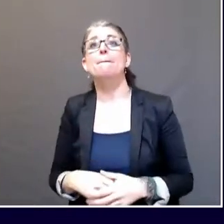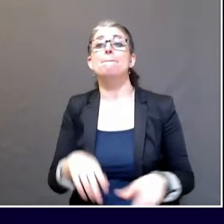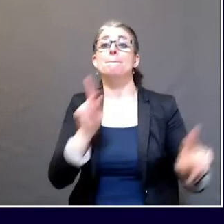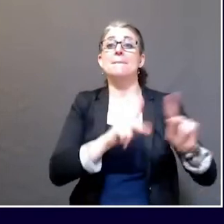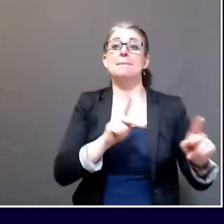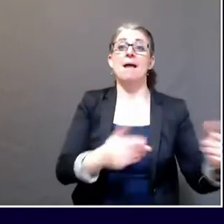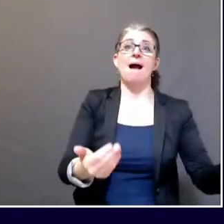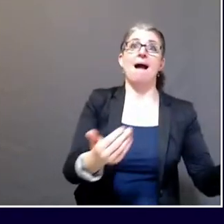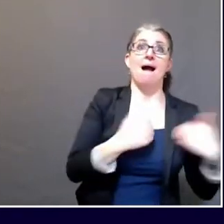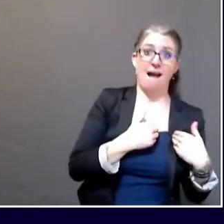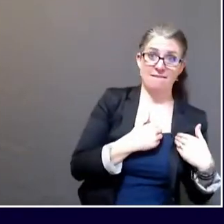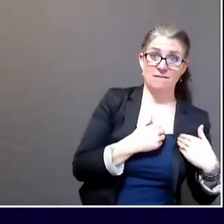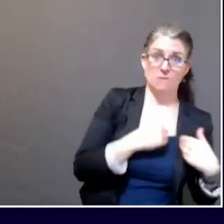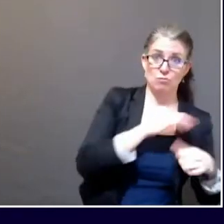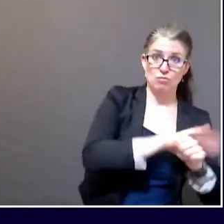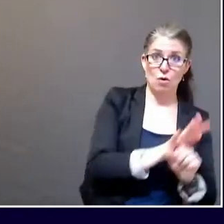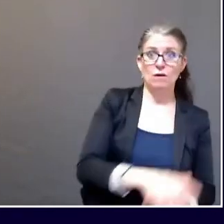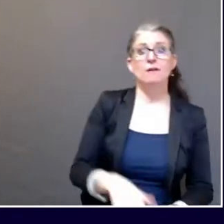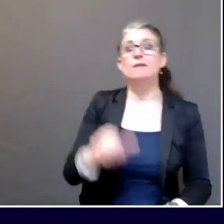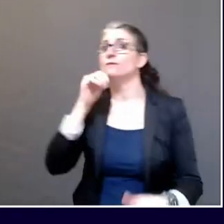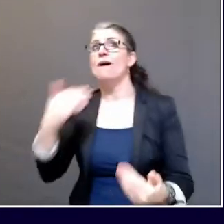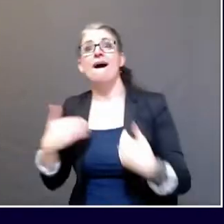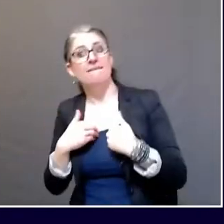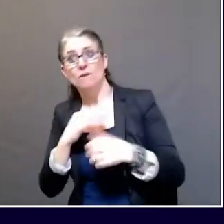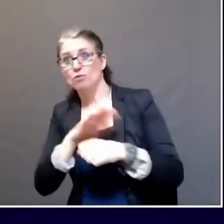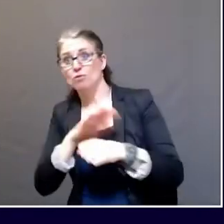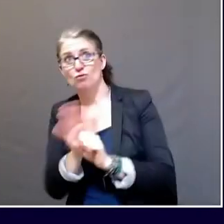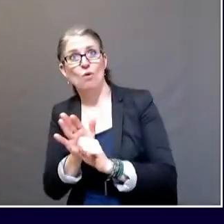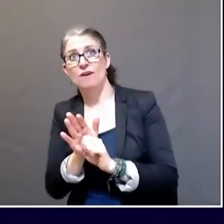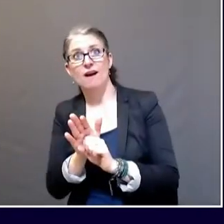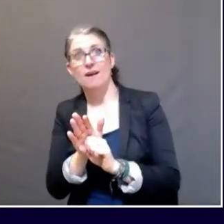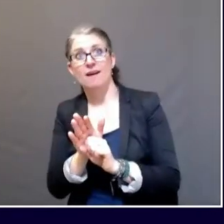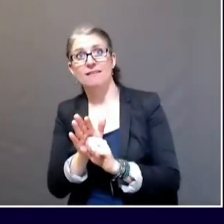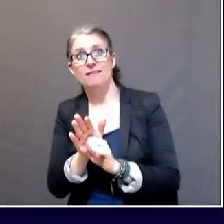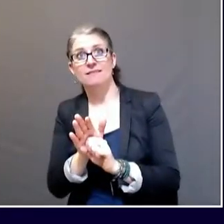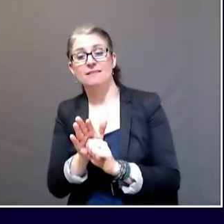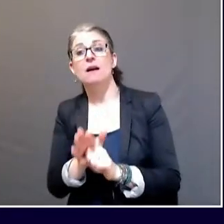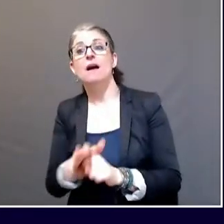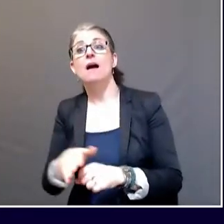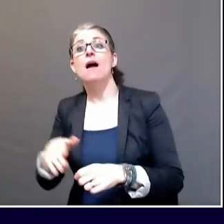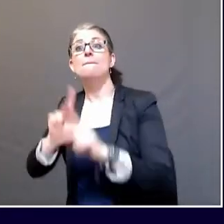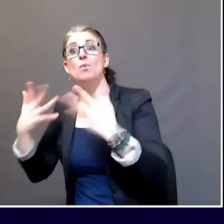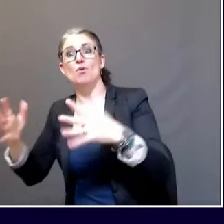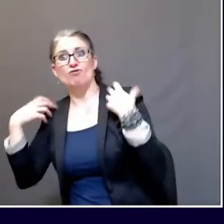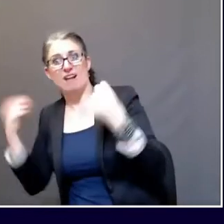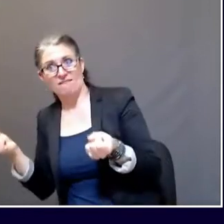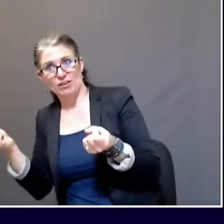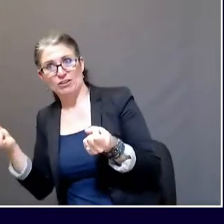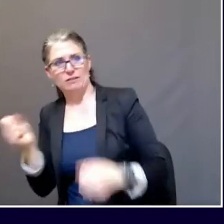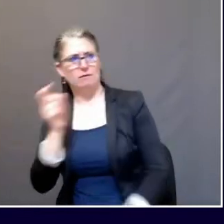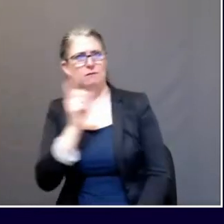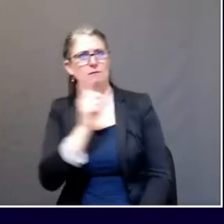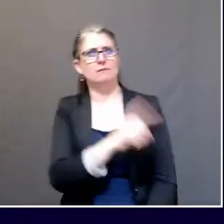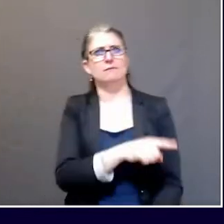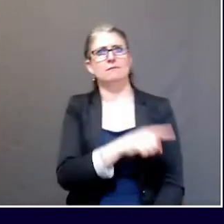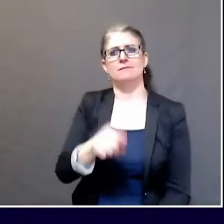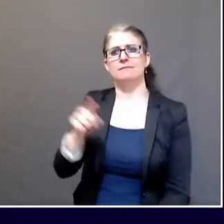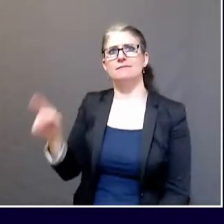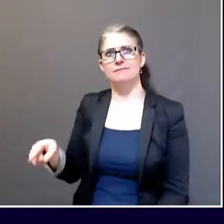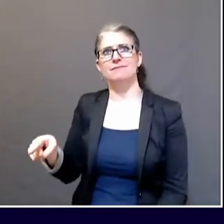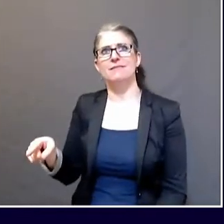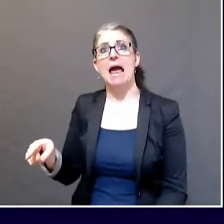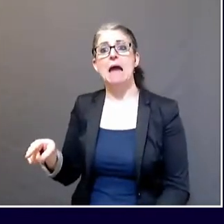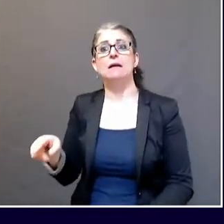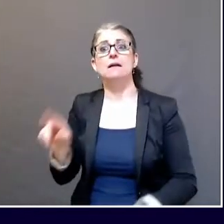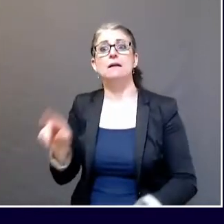have recovered from COVID, and somewhere in the middle are folks that are grappling with it. But what that type parameter is not